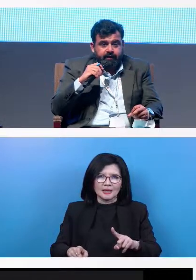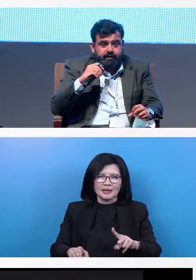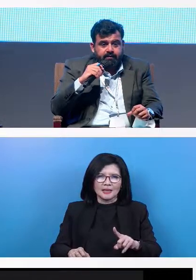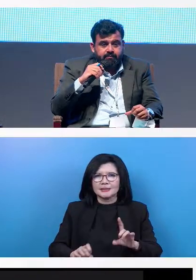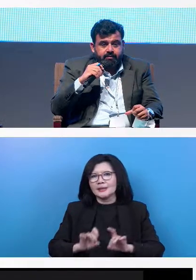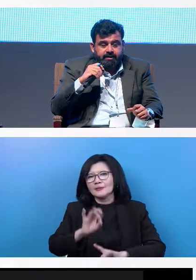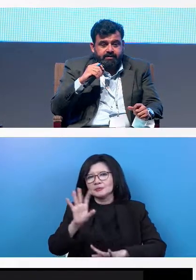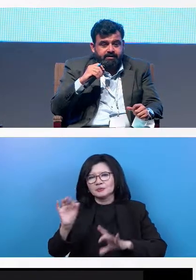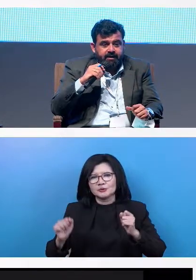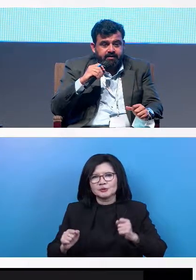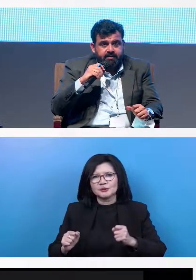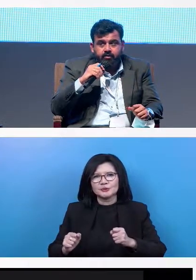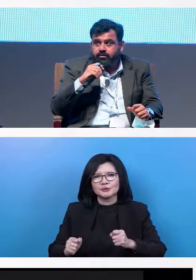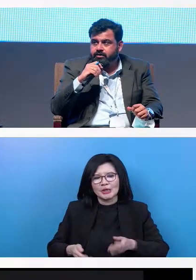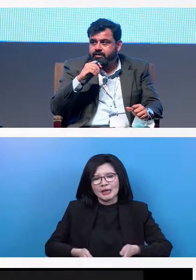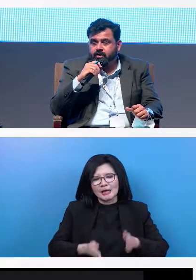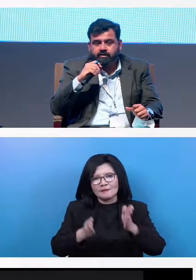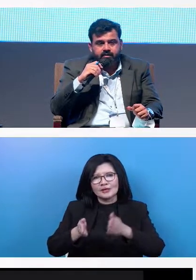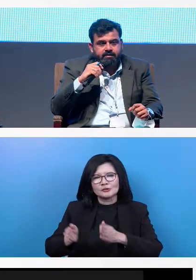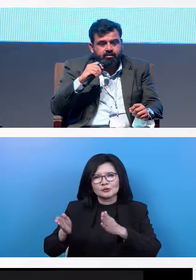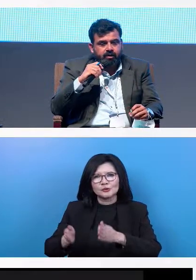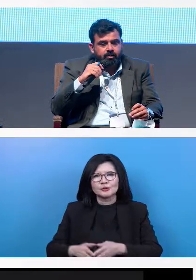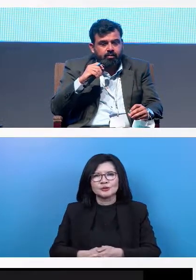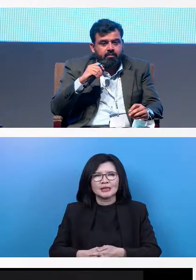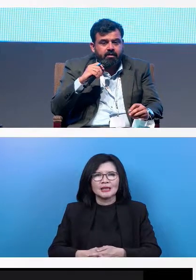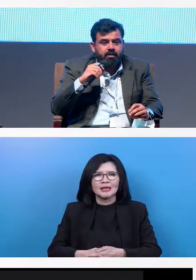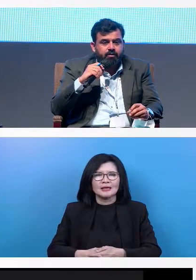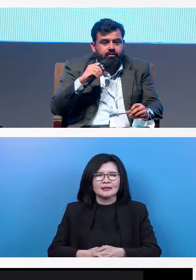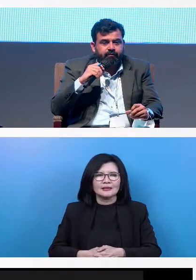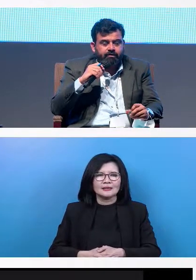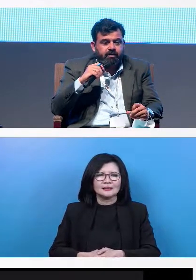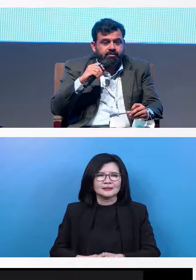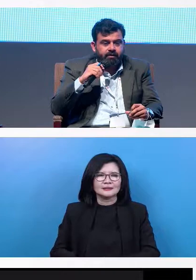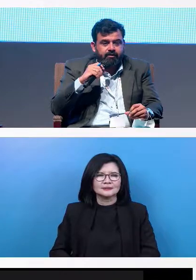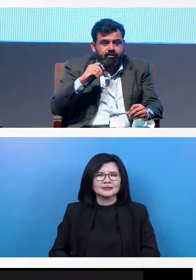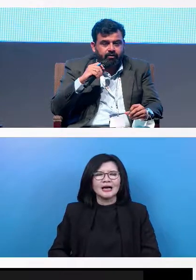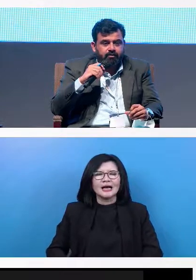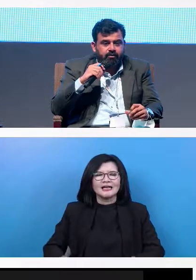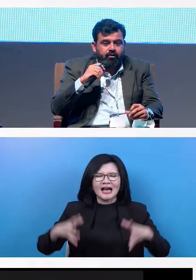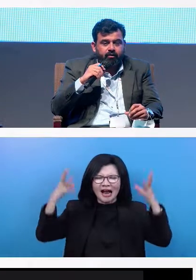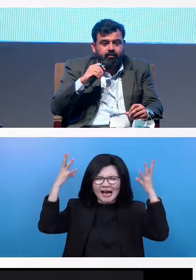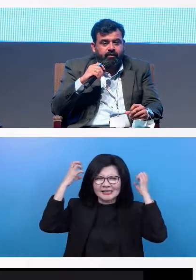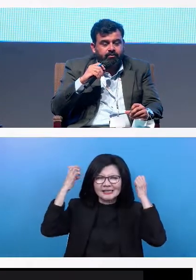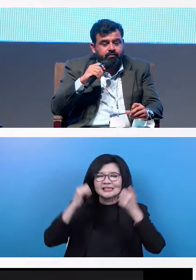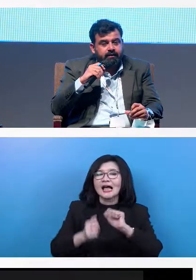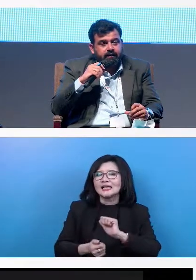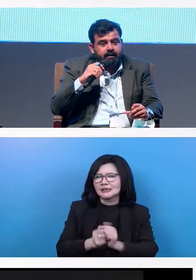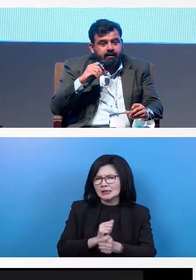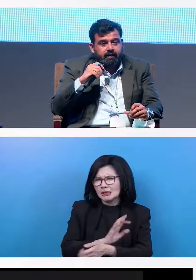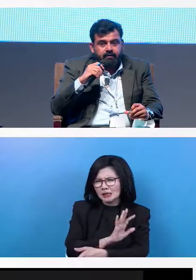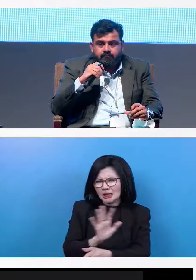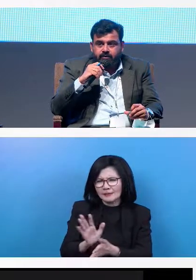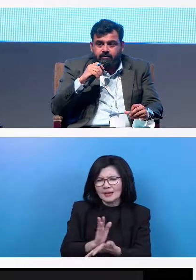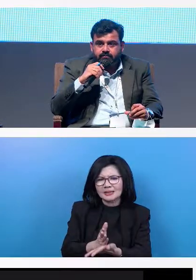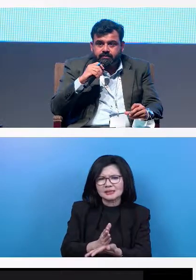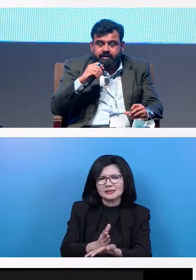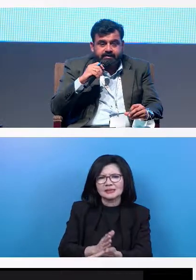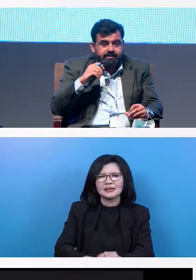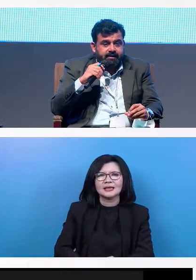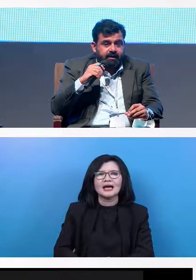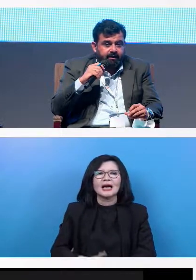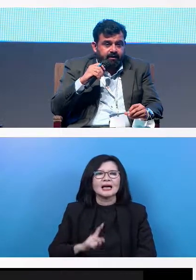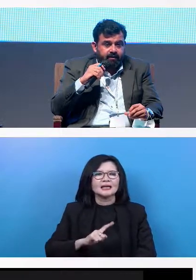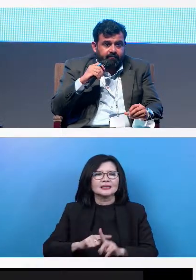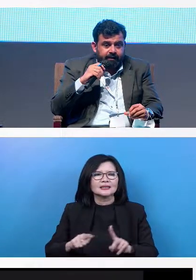believe the stress testing does not need to be limited to infrastructure. It could also go all the way to